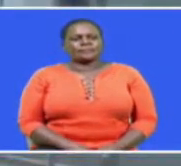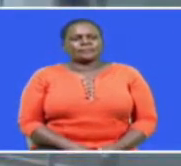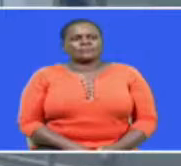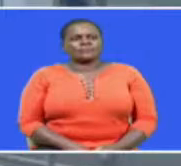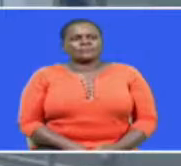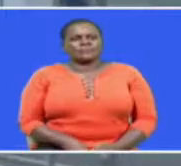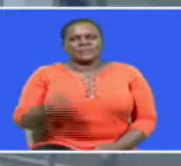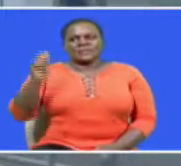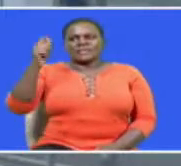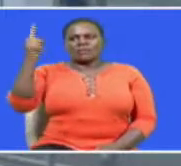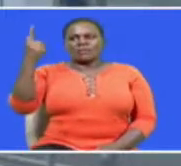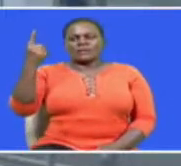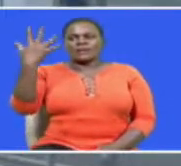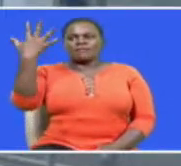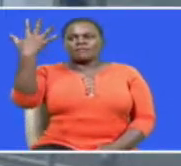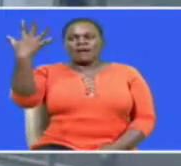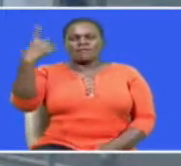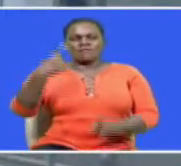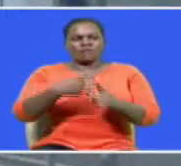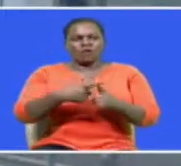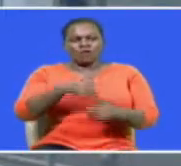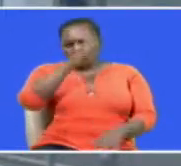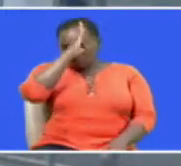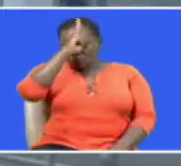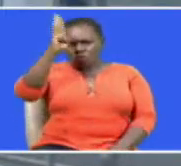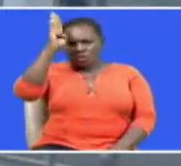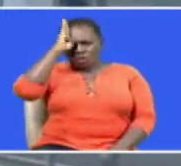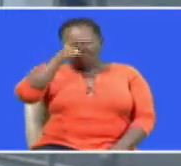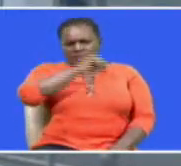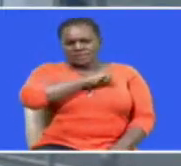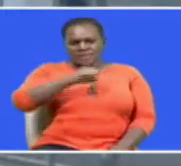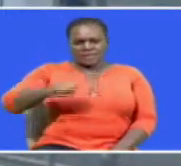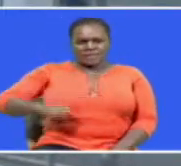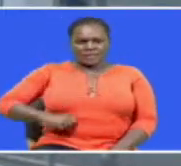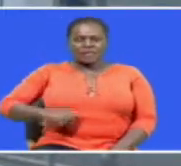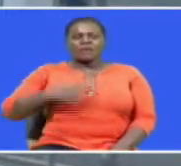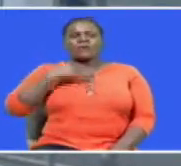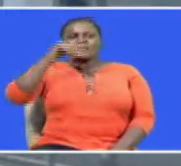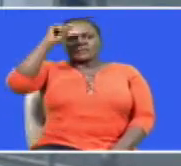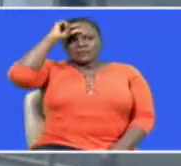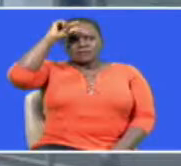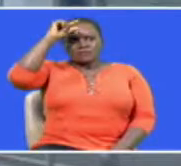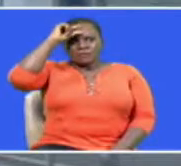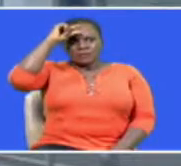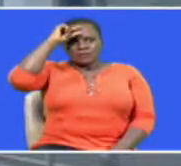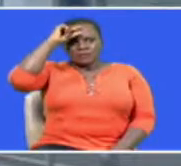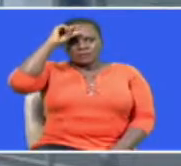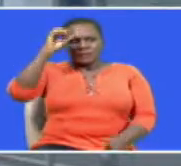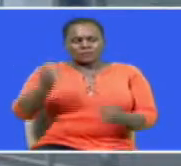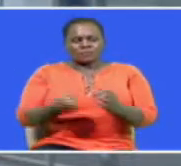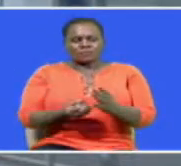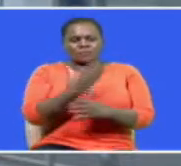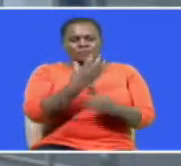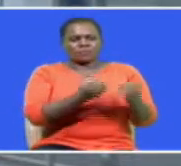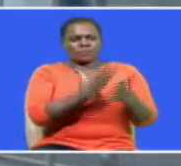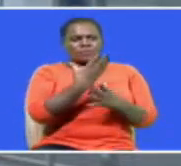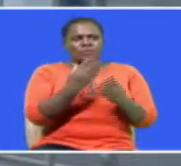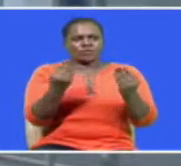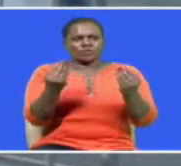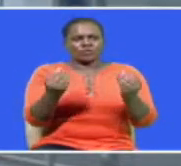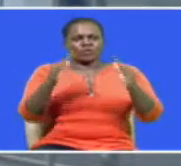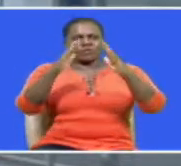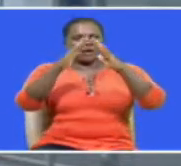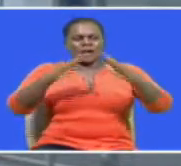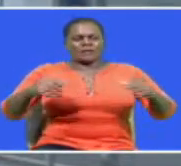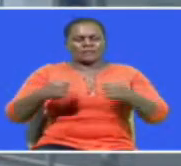Five Kenya Kwanza leaders from Bungoma, led by the senator, now want the government to come up with creative ways of solving the